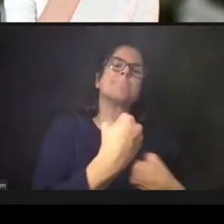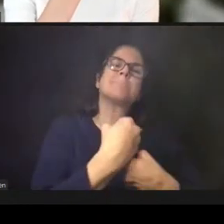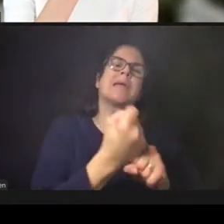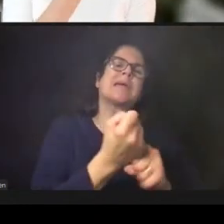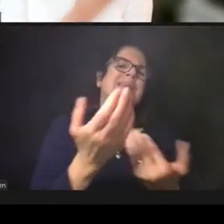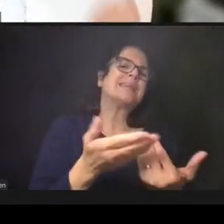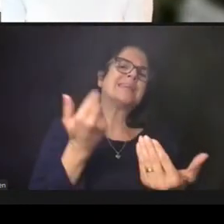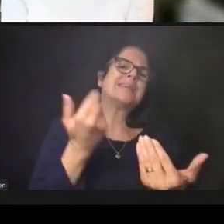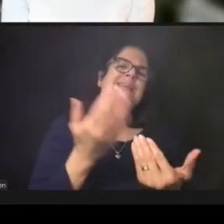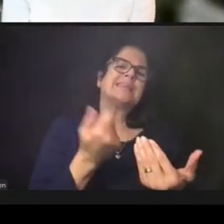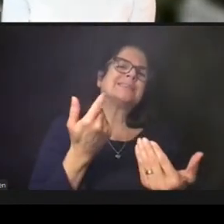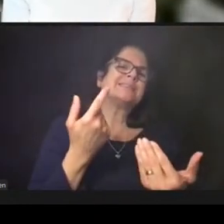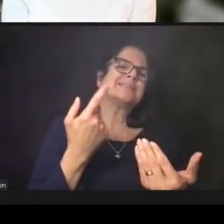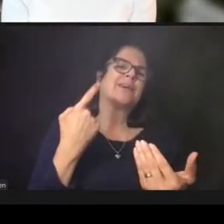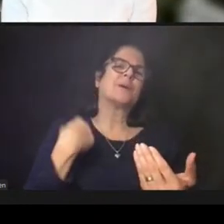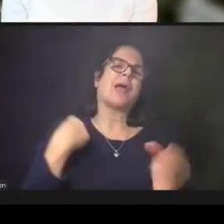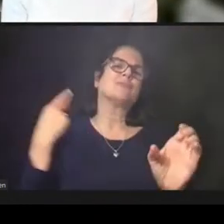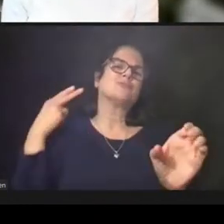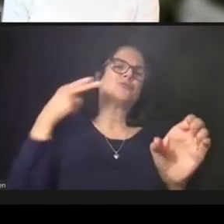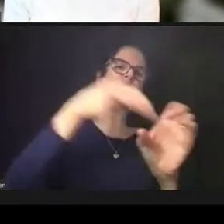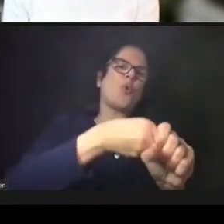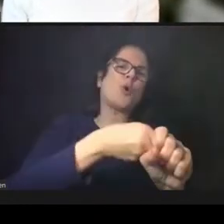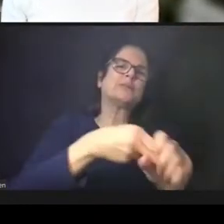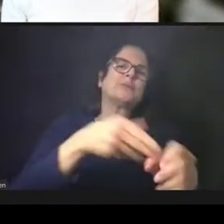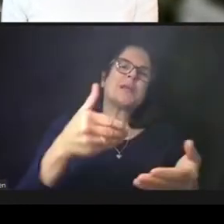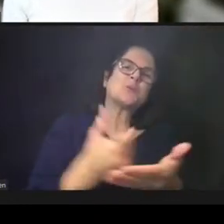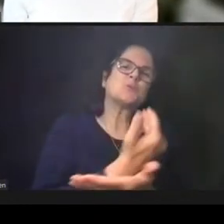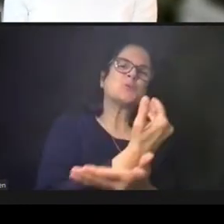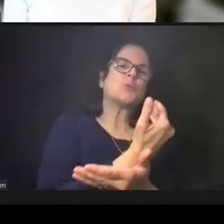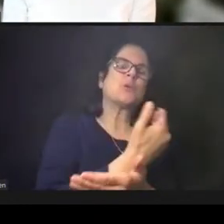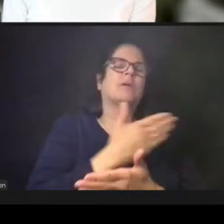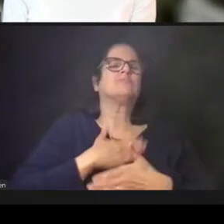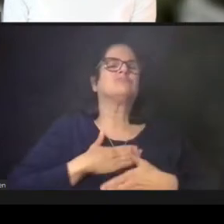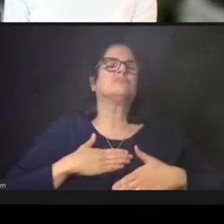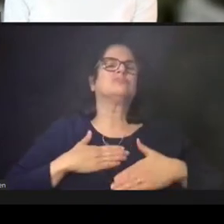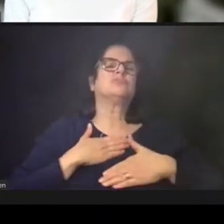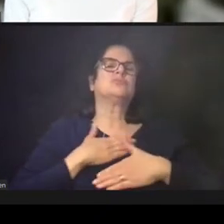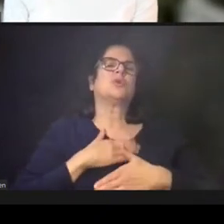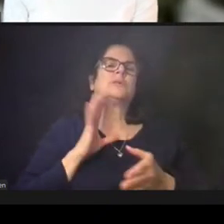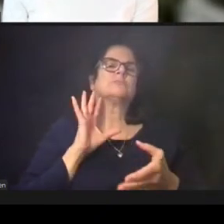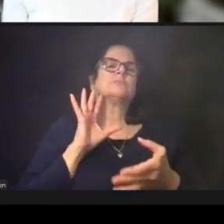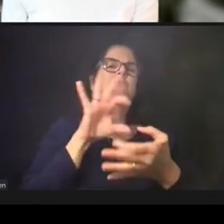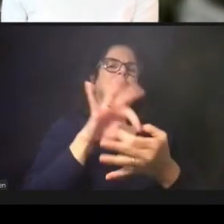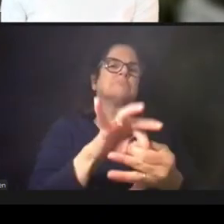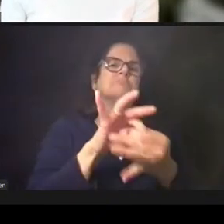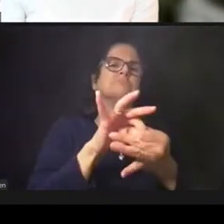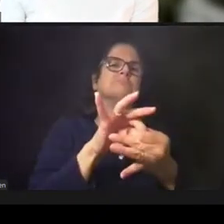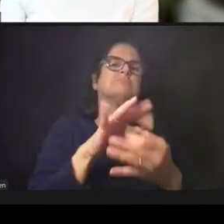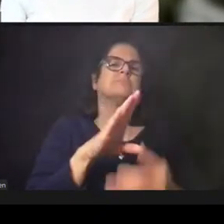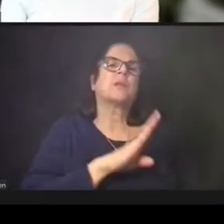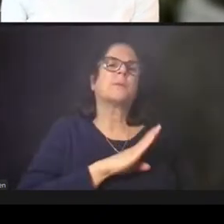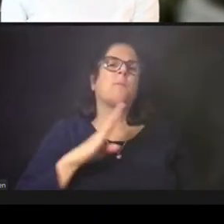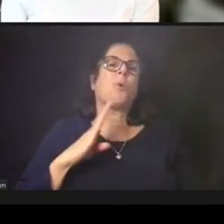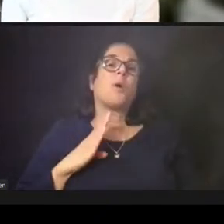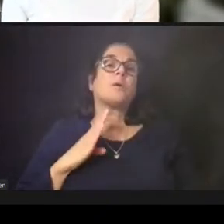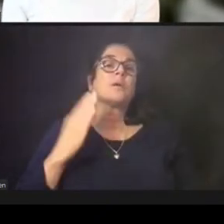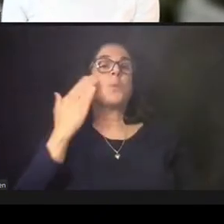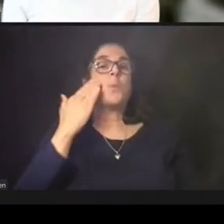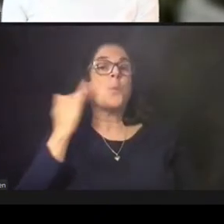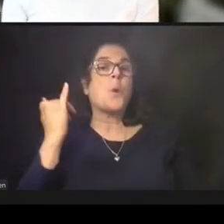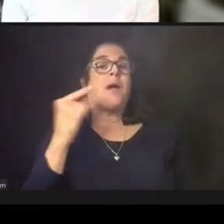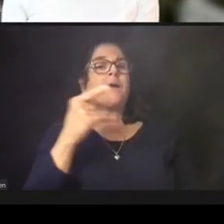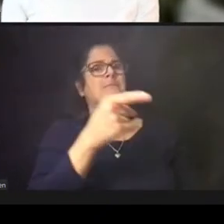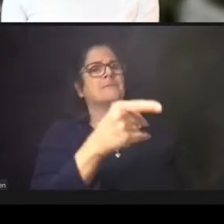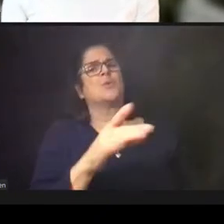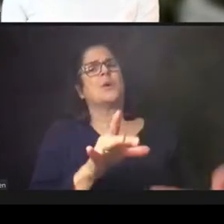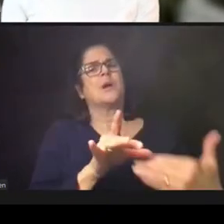on, being a new person, and I've just enjoyed being a part of this board, and much of that has been because of your leadership,